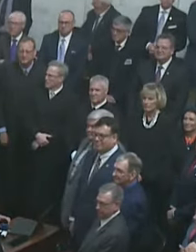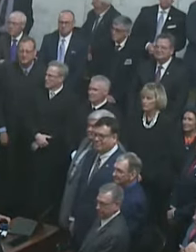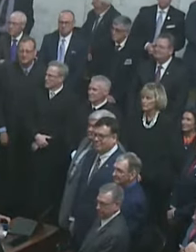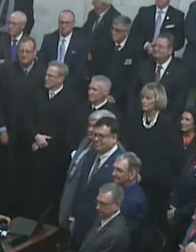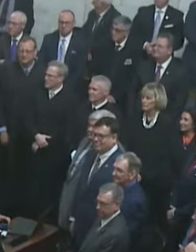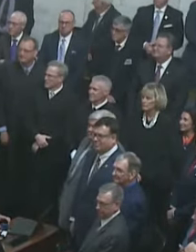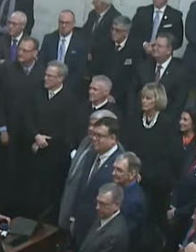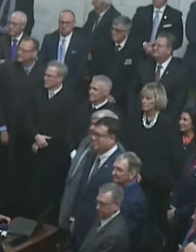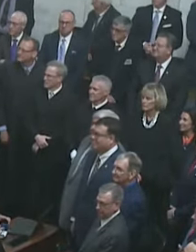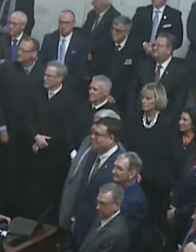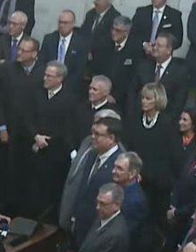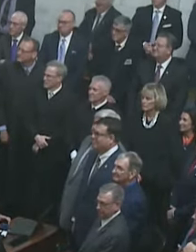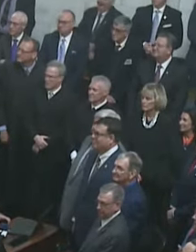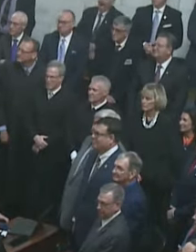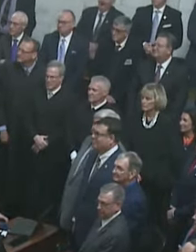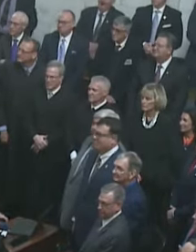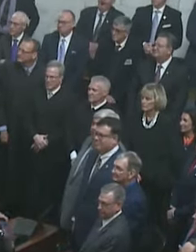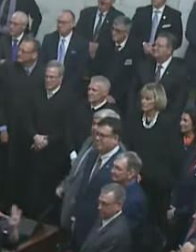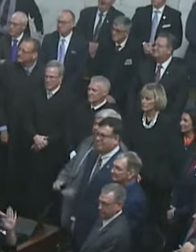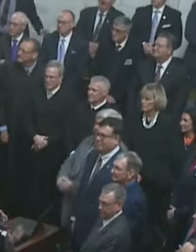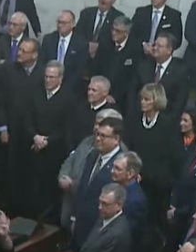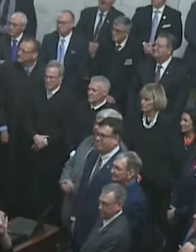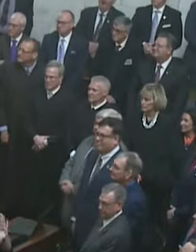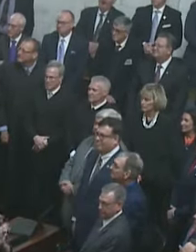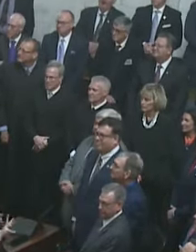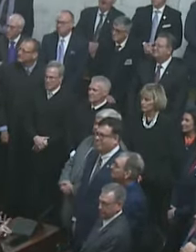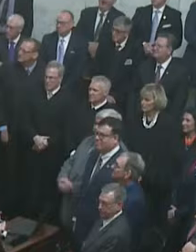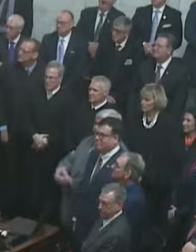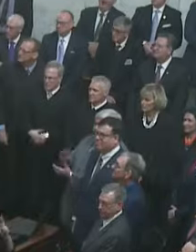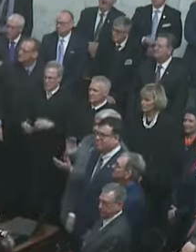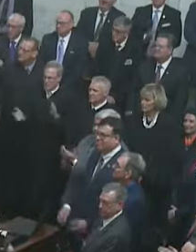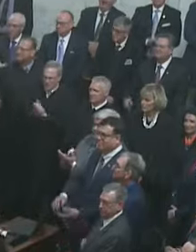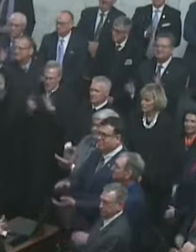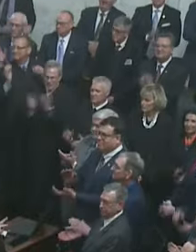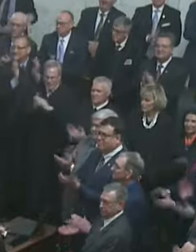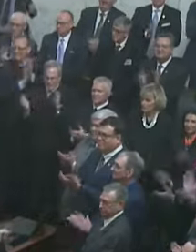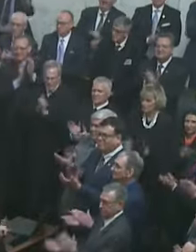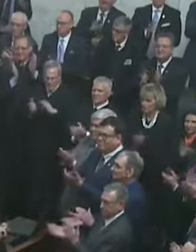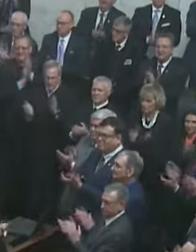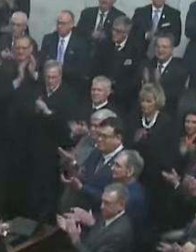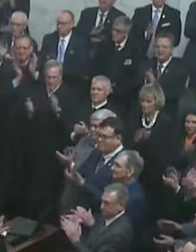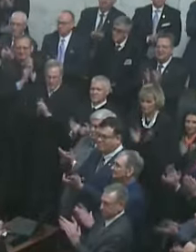Ladies and gentlemen, the governor of the great state of West Virginia, the Honorable Jim Justice.